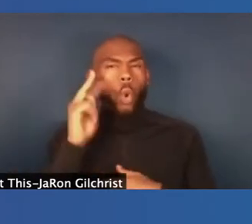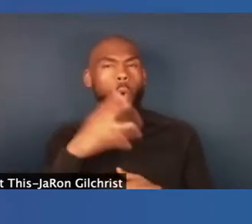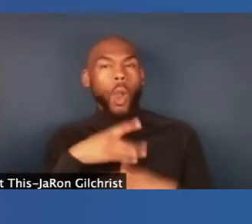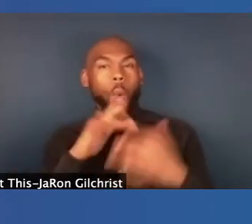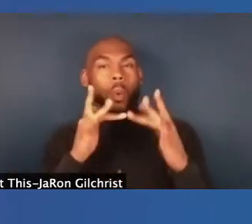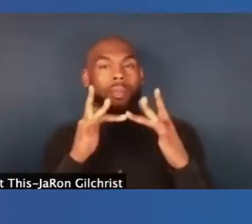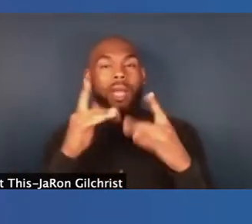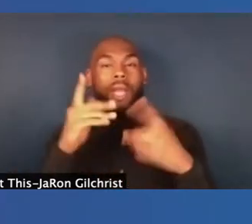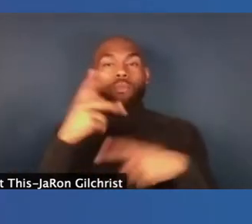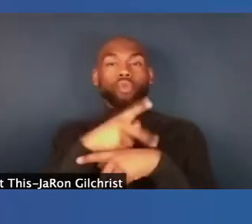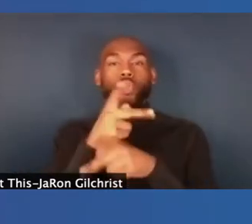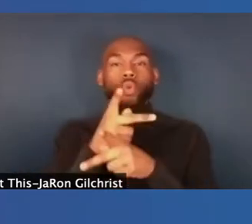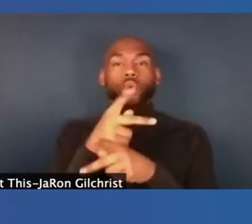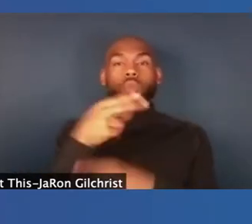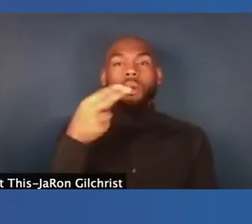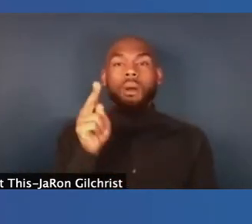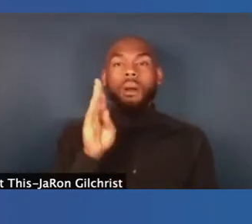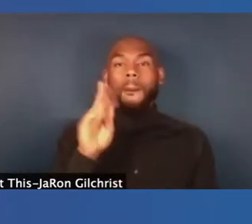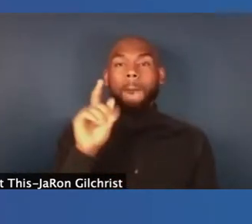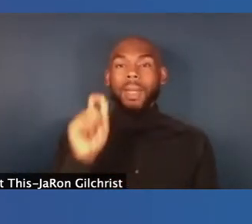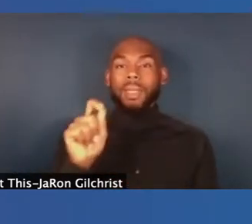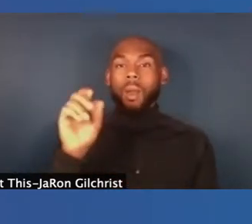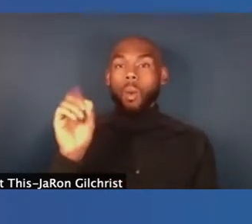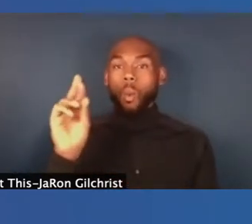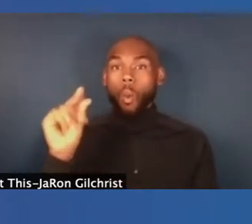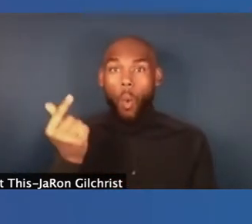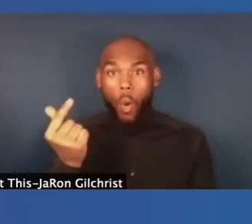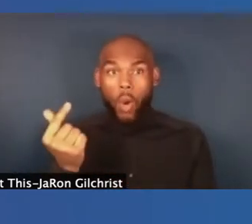producerhub.org and